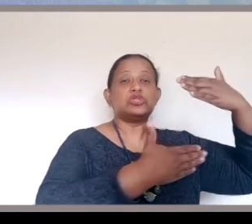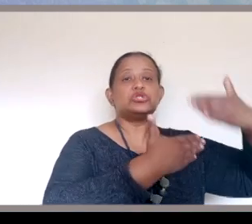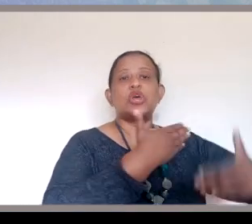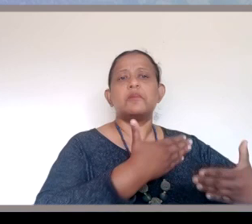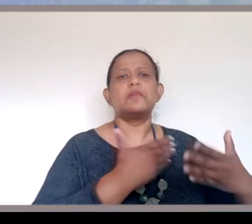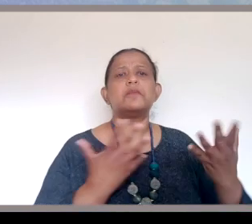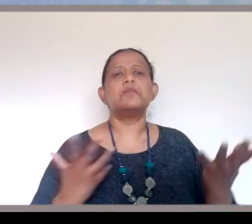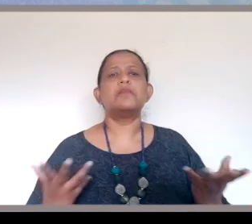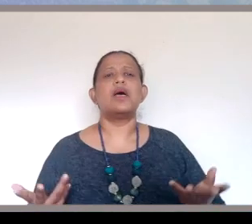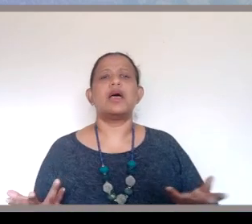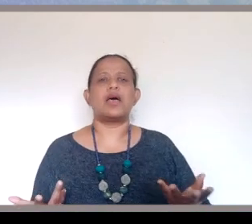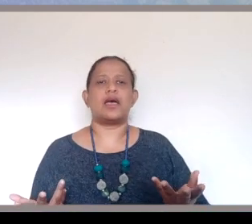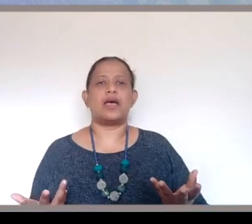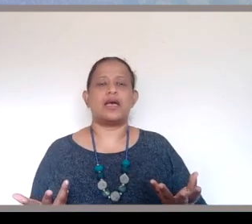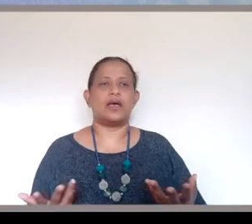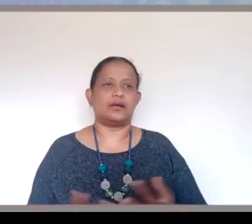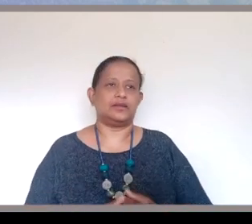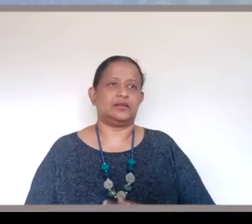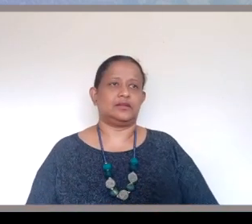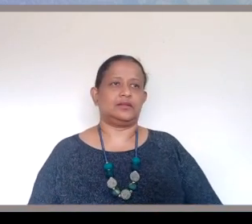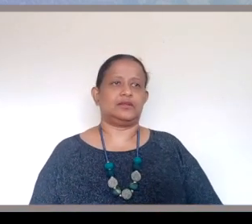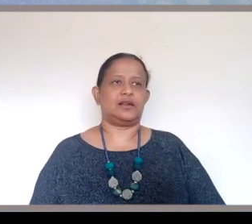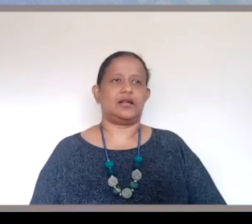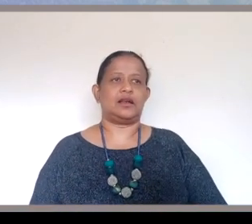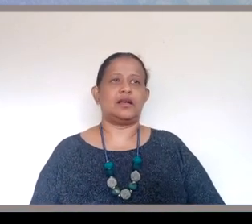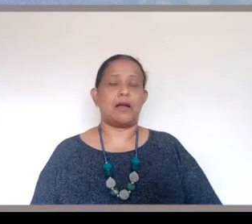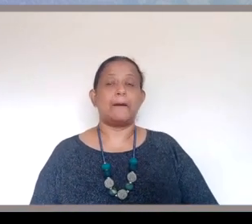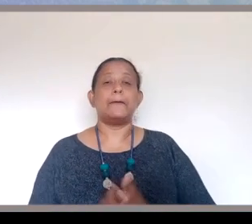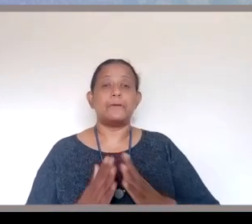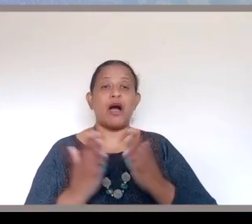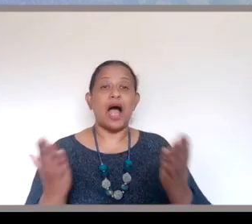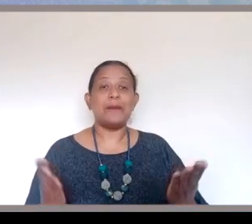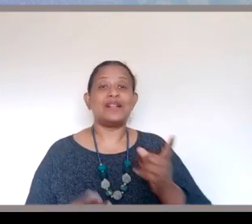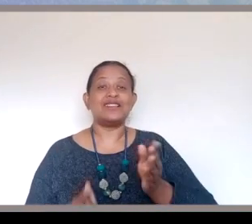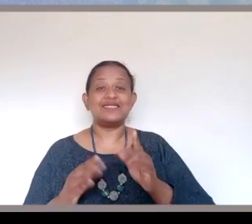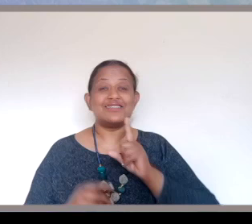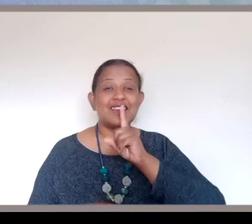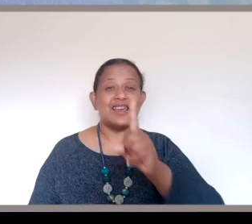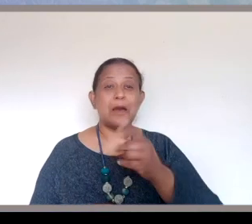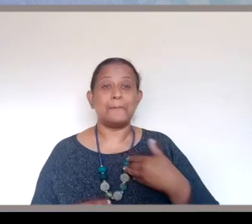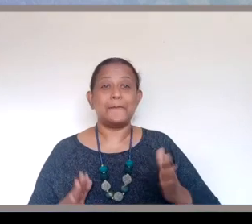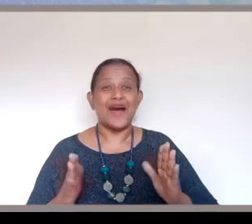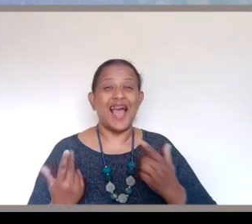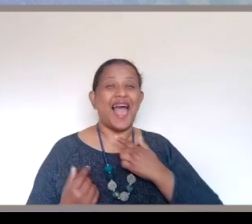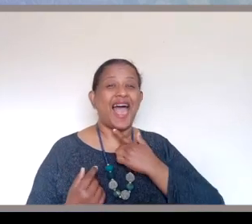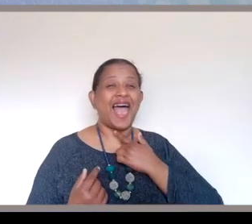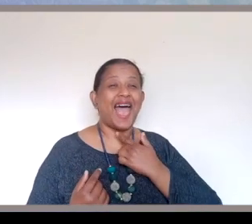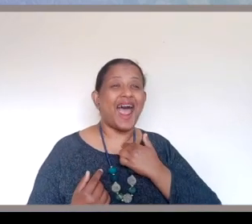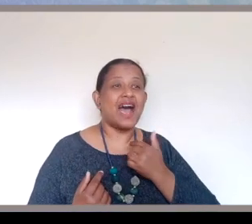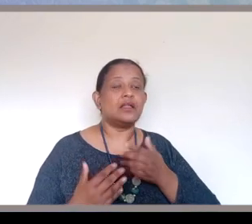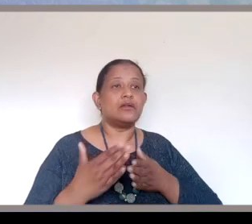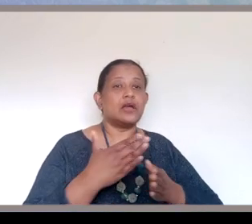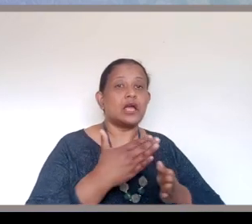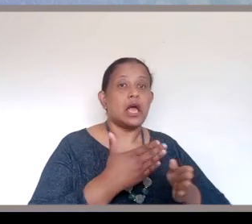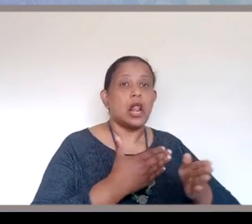that didn't work, nobody would advertise. The Bible says that what starts in your mind